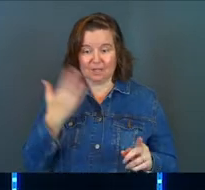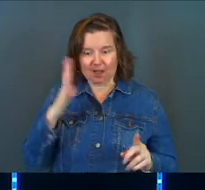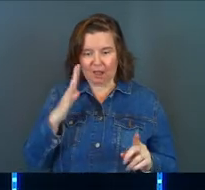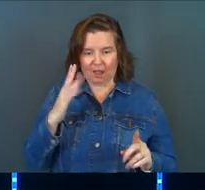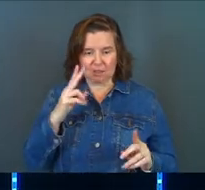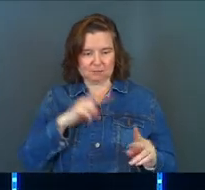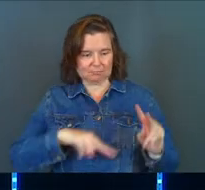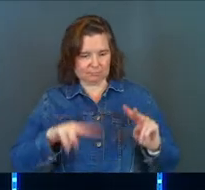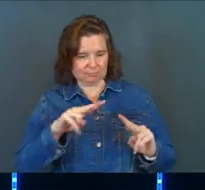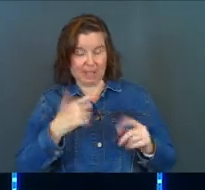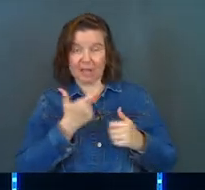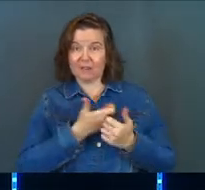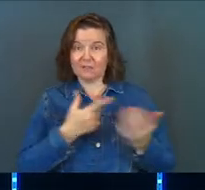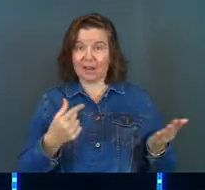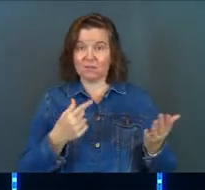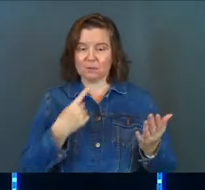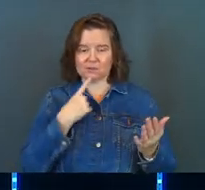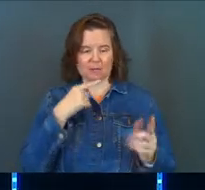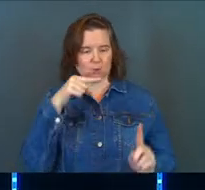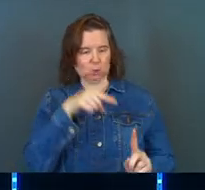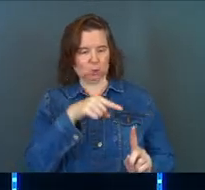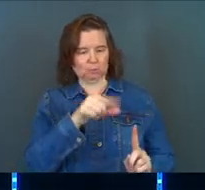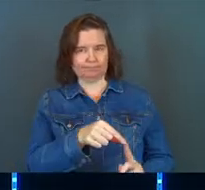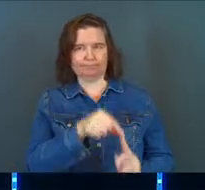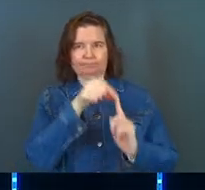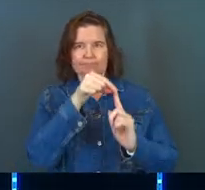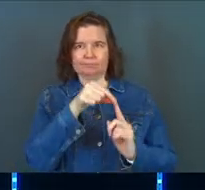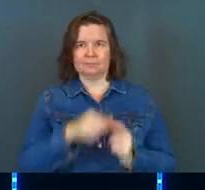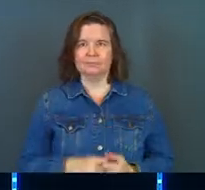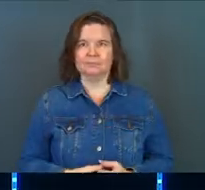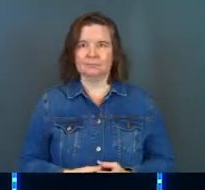God just, out of everybody, said, you.